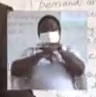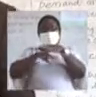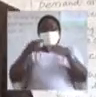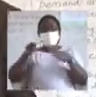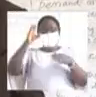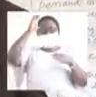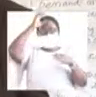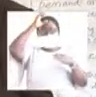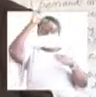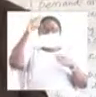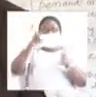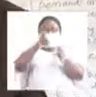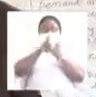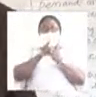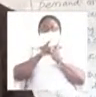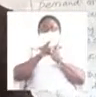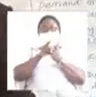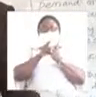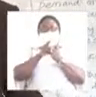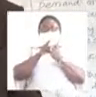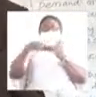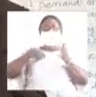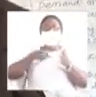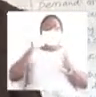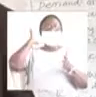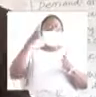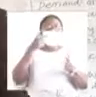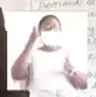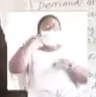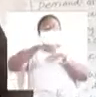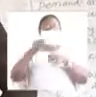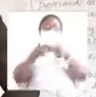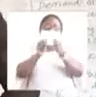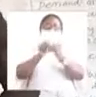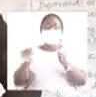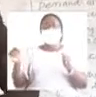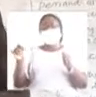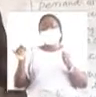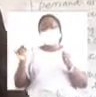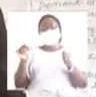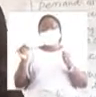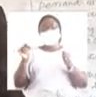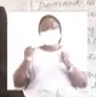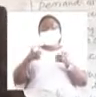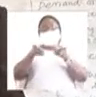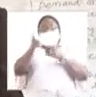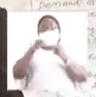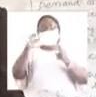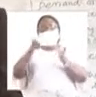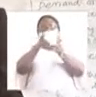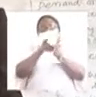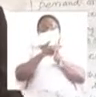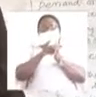Under the concept of demand, we shall also be looking at the following: definition of